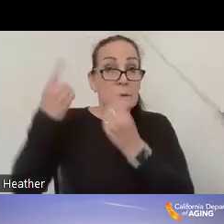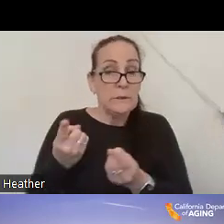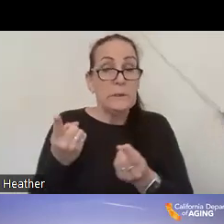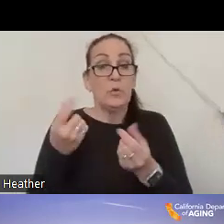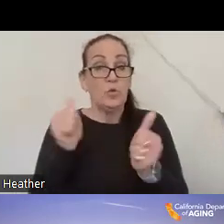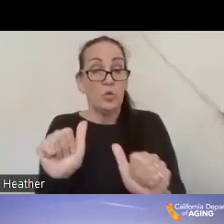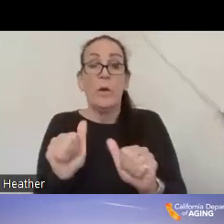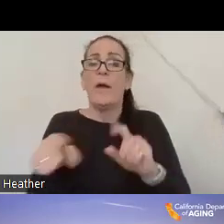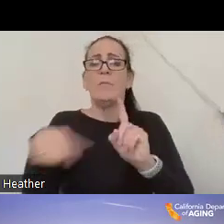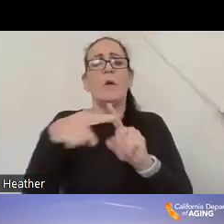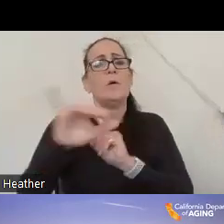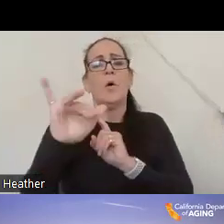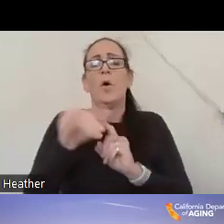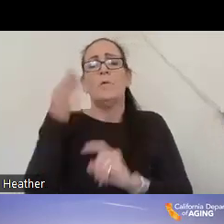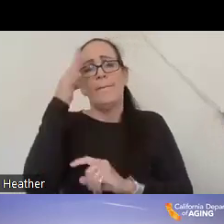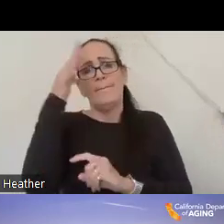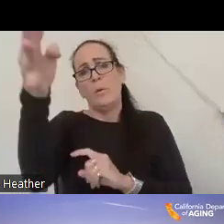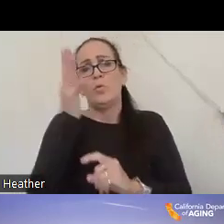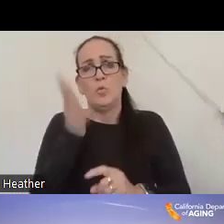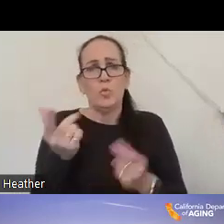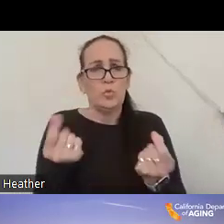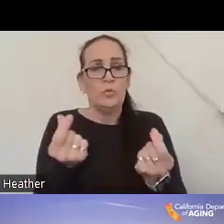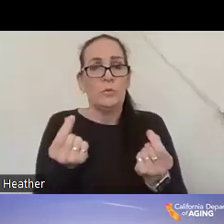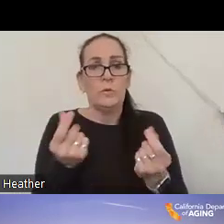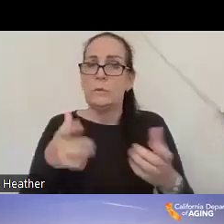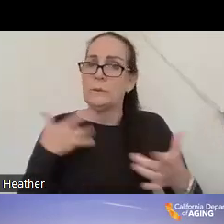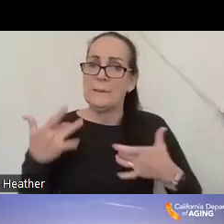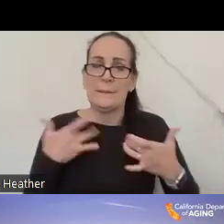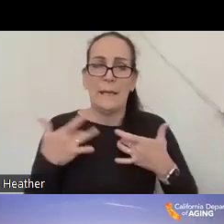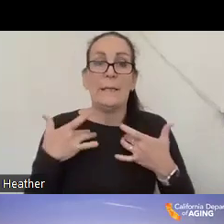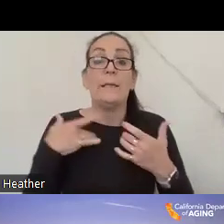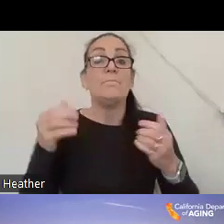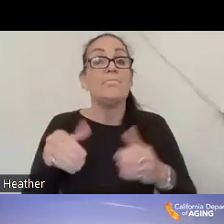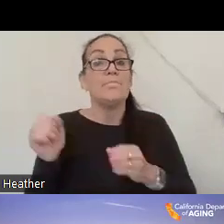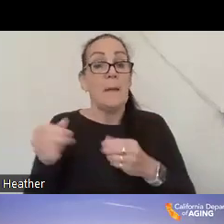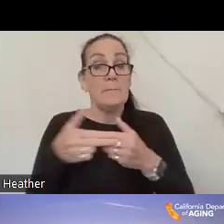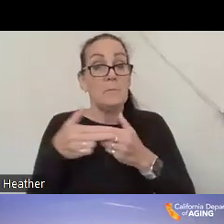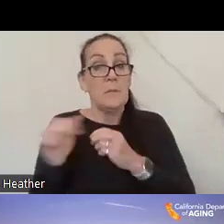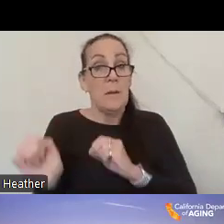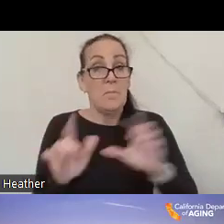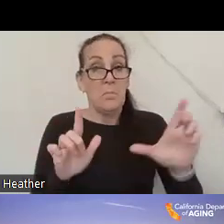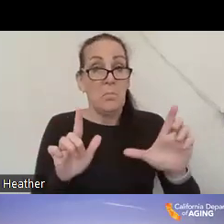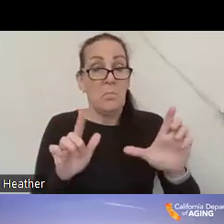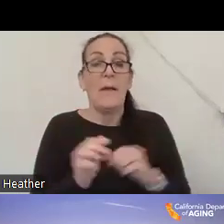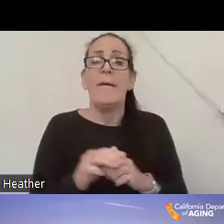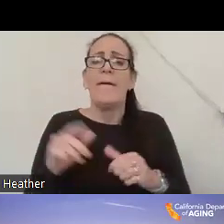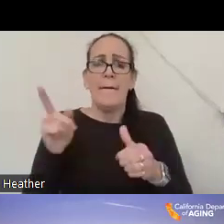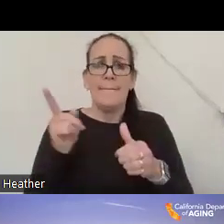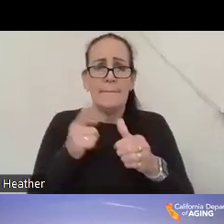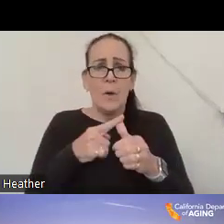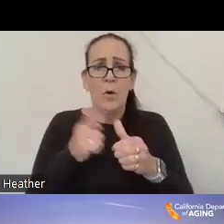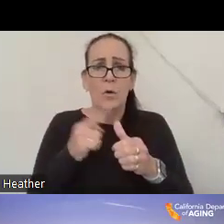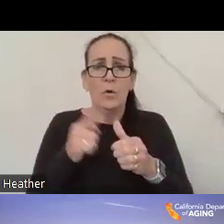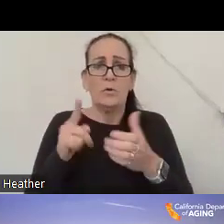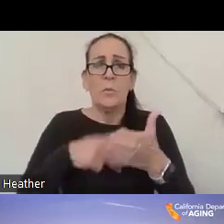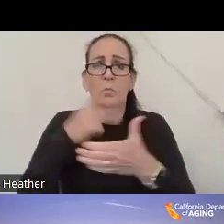be doing. So it's very exciting. Next slide. Perfect. So the first project I'm going to share is the